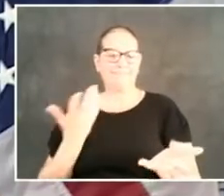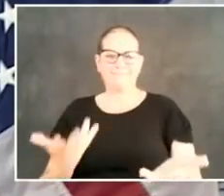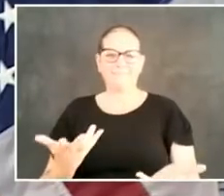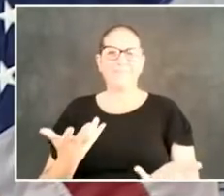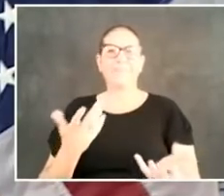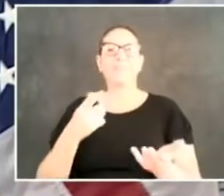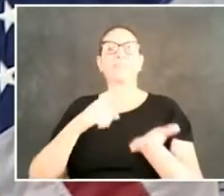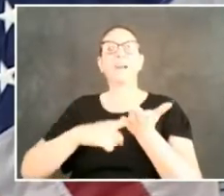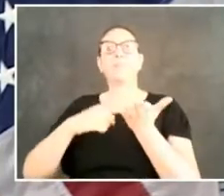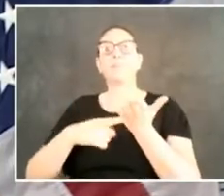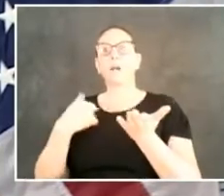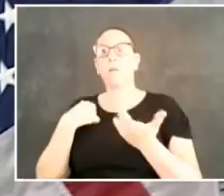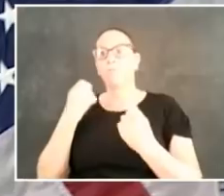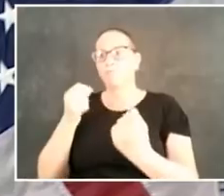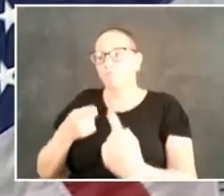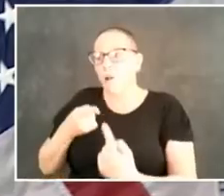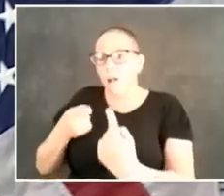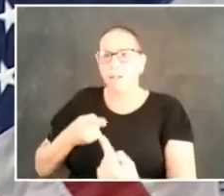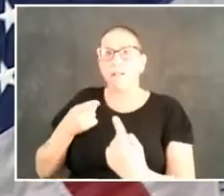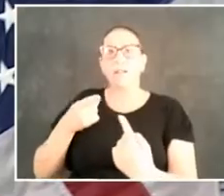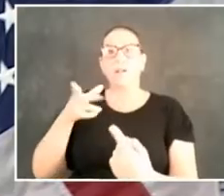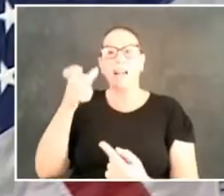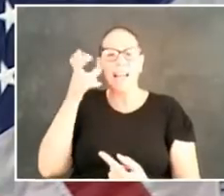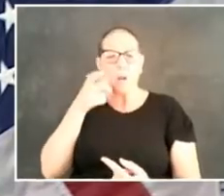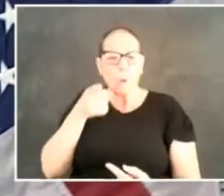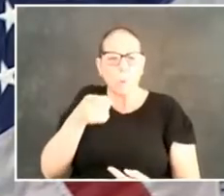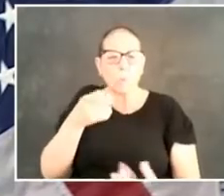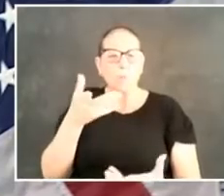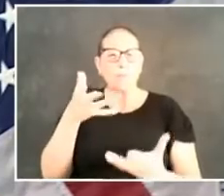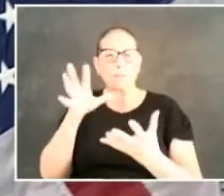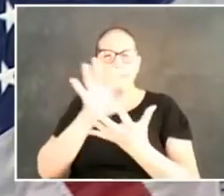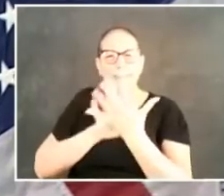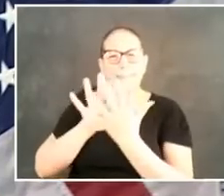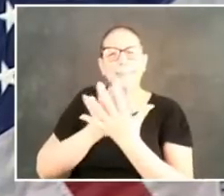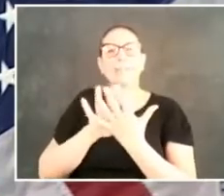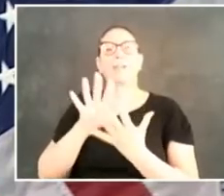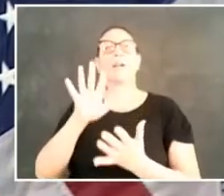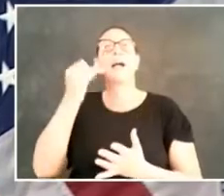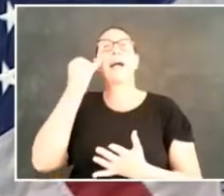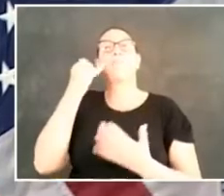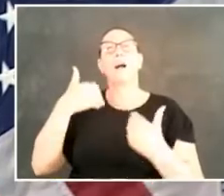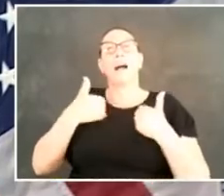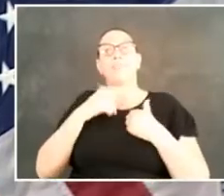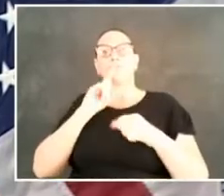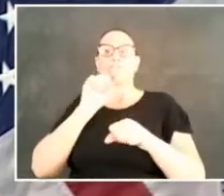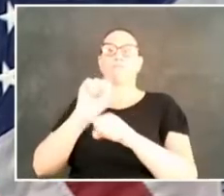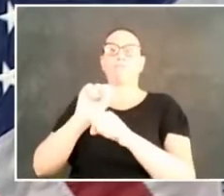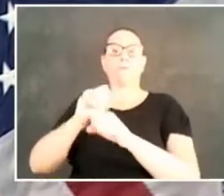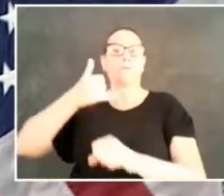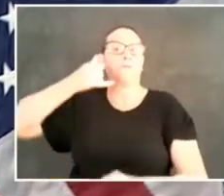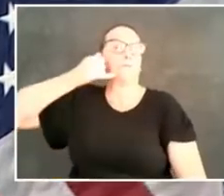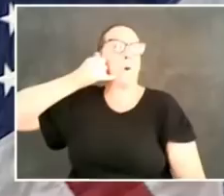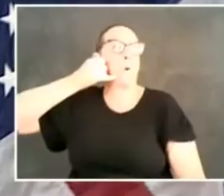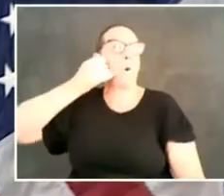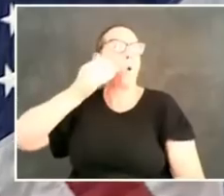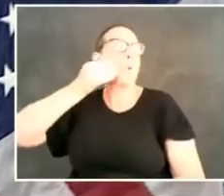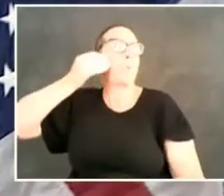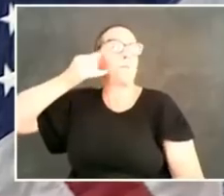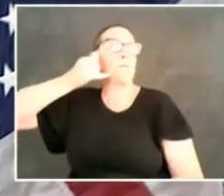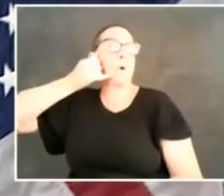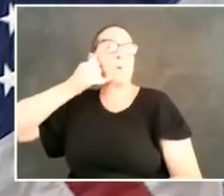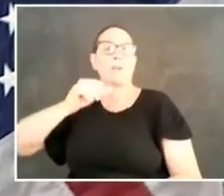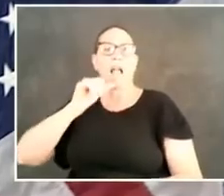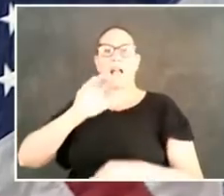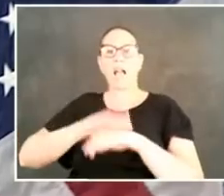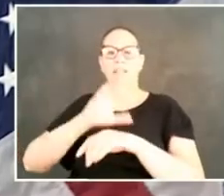you can call in, if you have hard lines, it helps, or whatever kind of phone line or headset or lack of headset, whatever